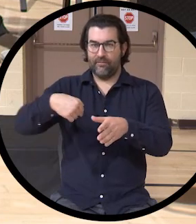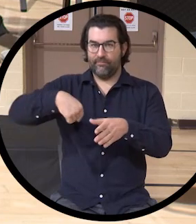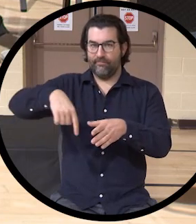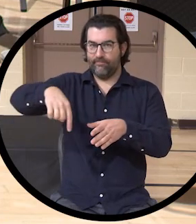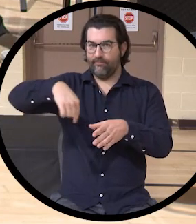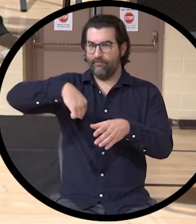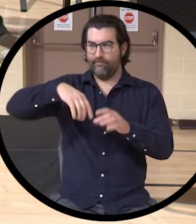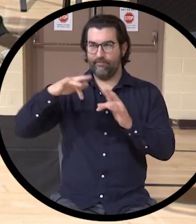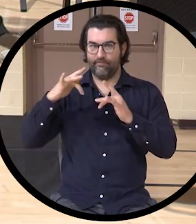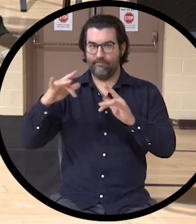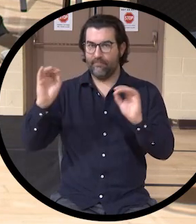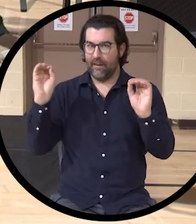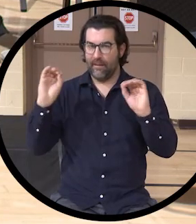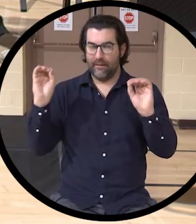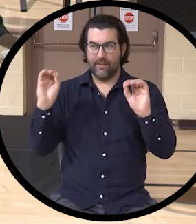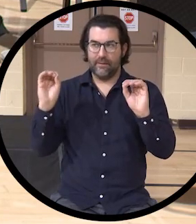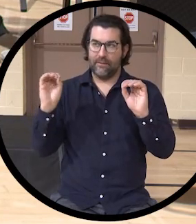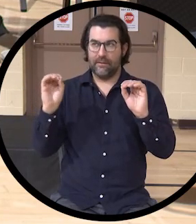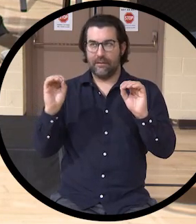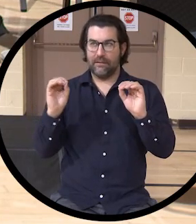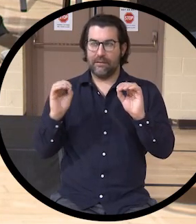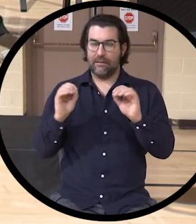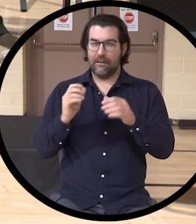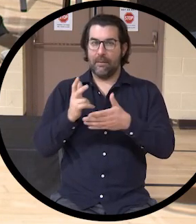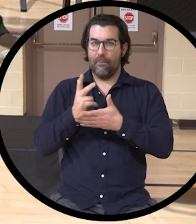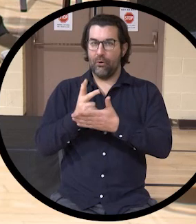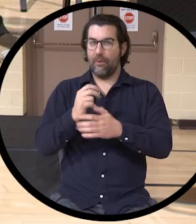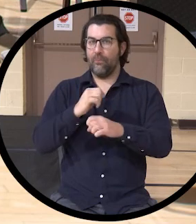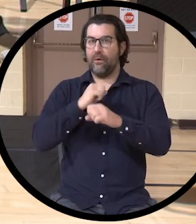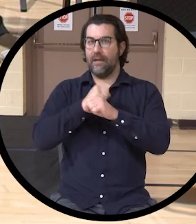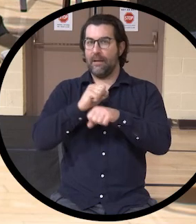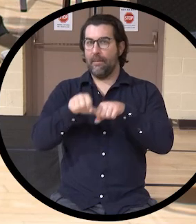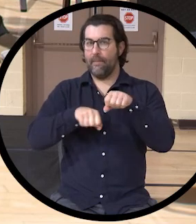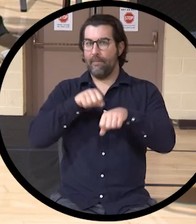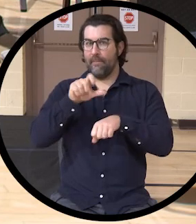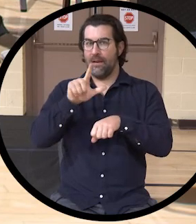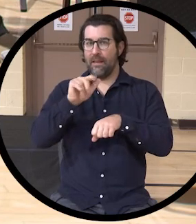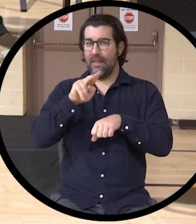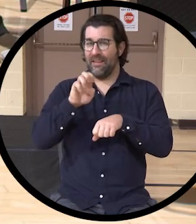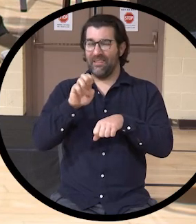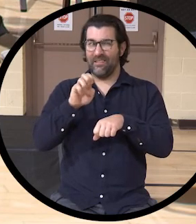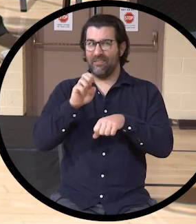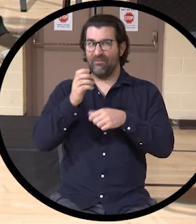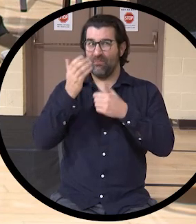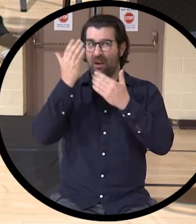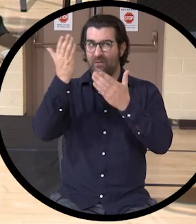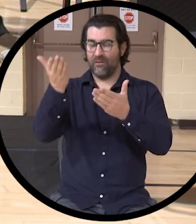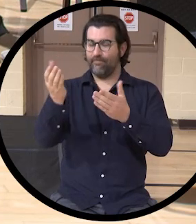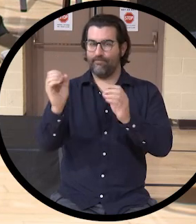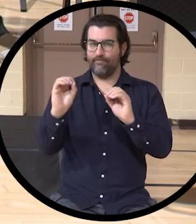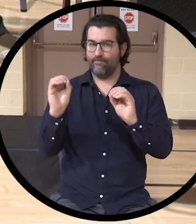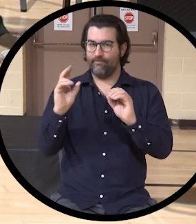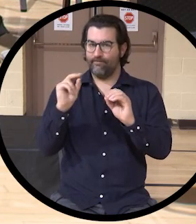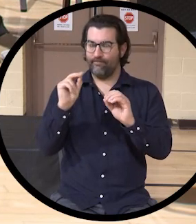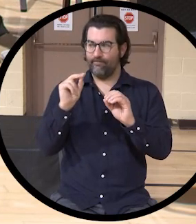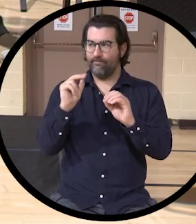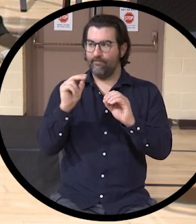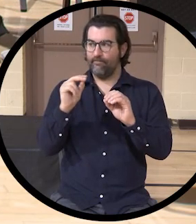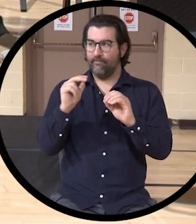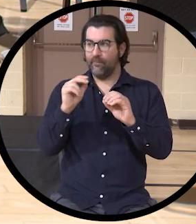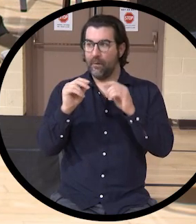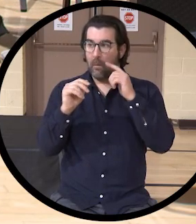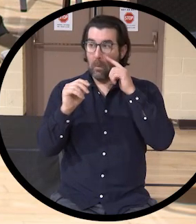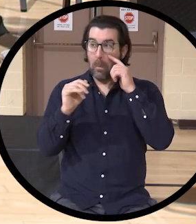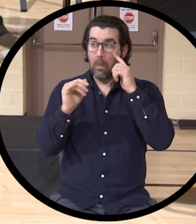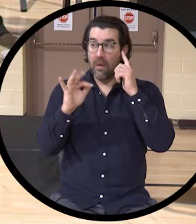curb. So I don't think a parking protected bike lane would be strongly considered here. I think if we, if at